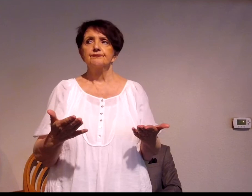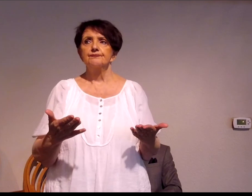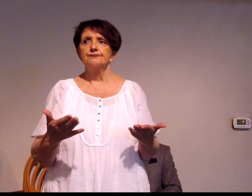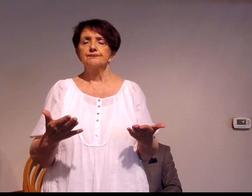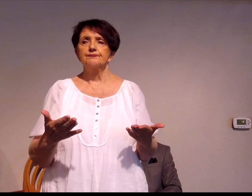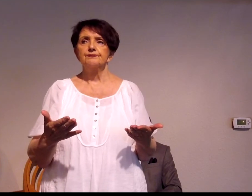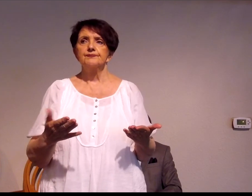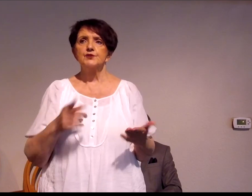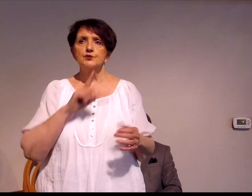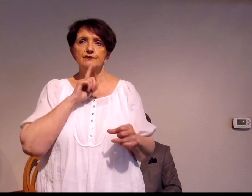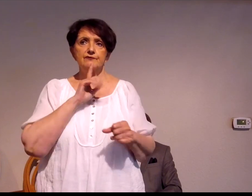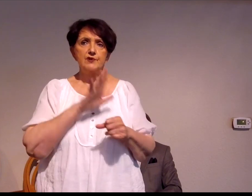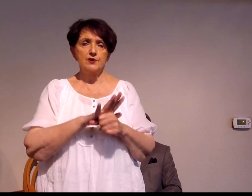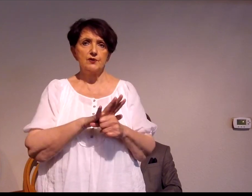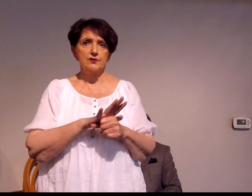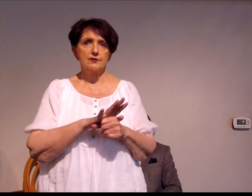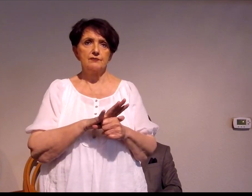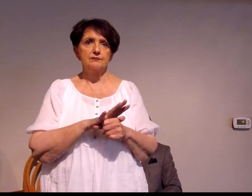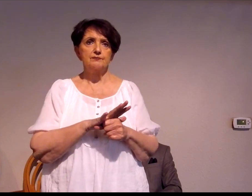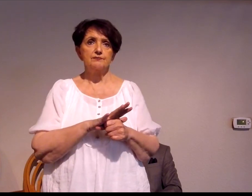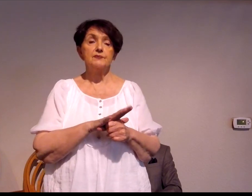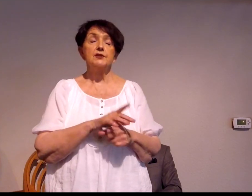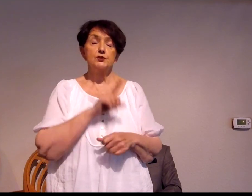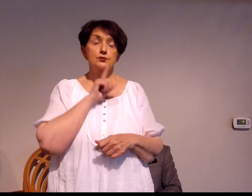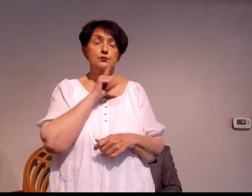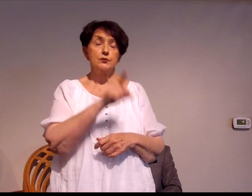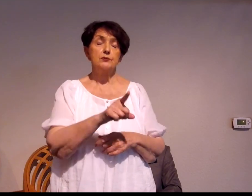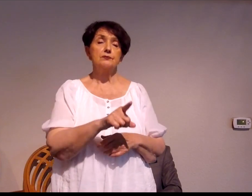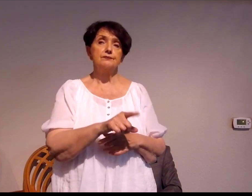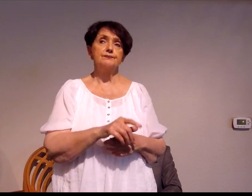to affirm that this is in fact true.